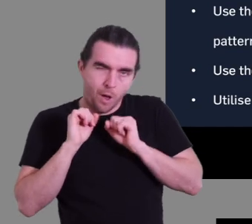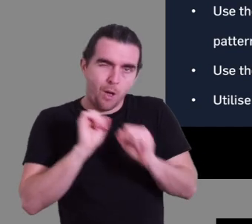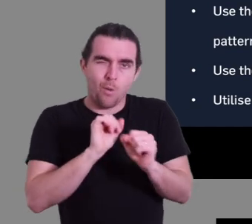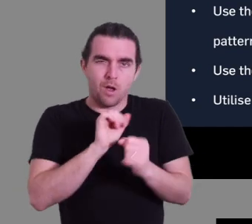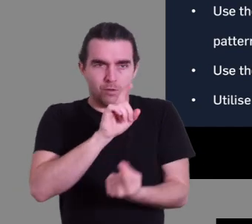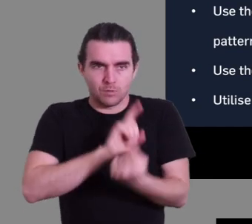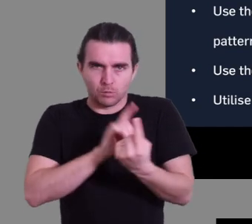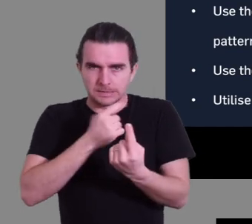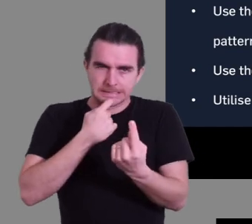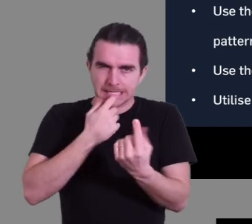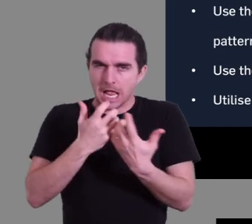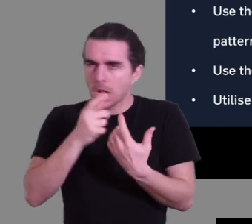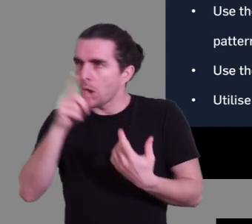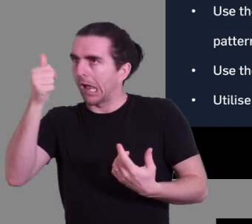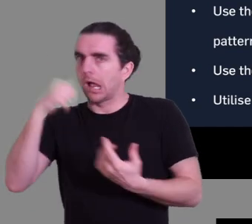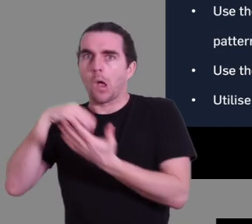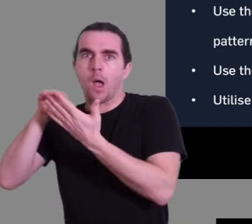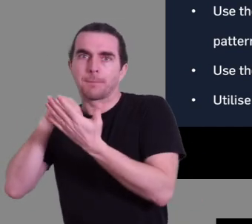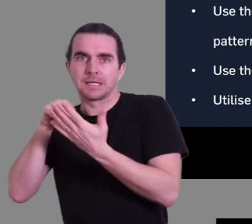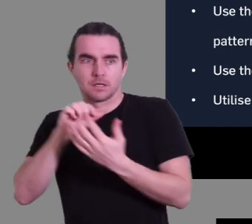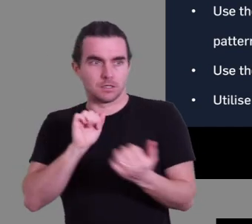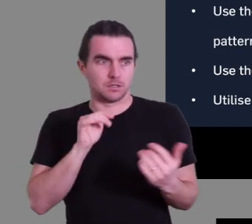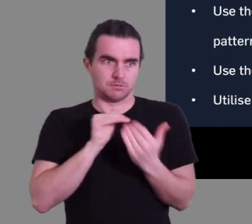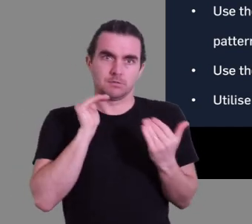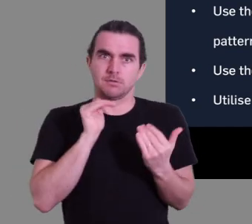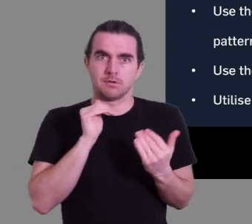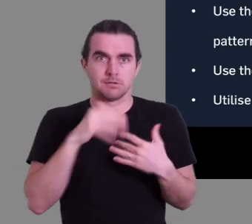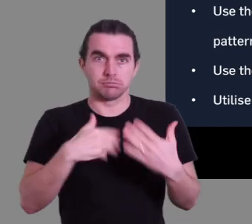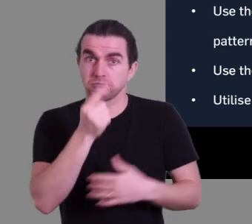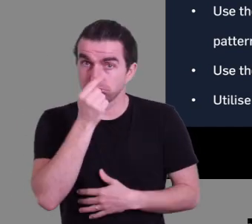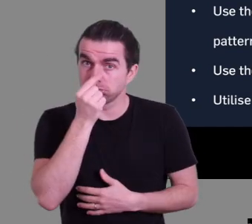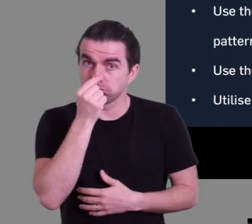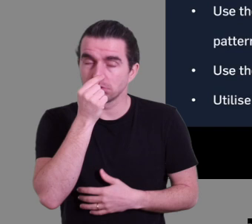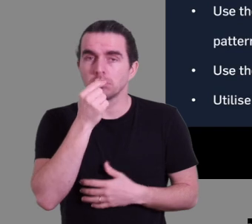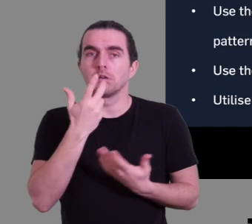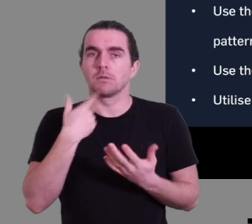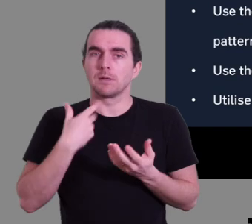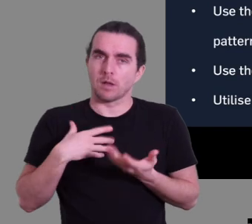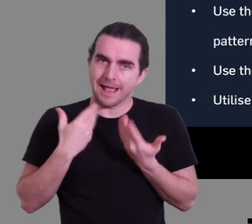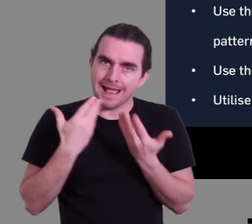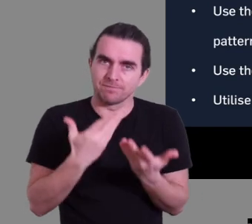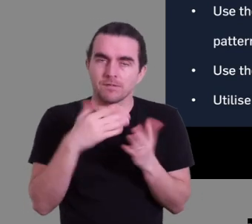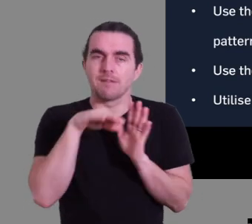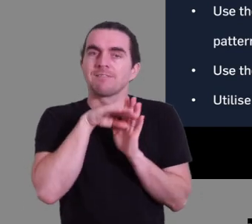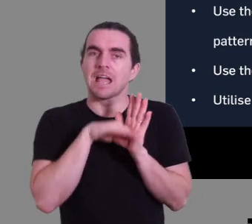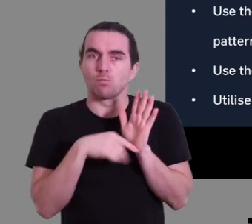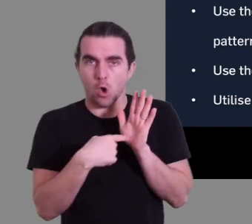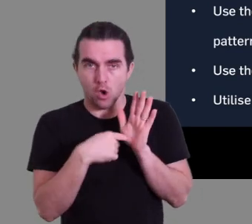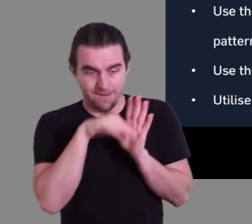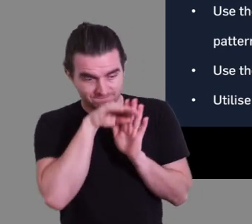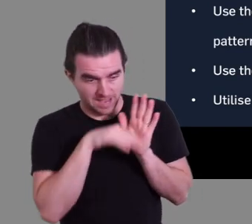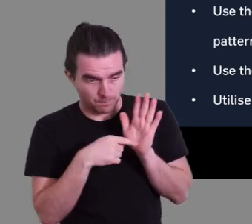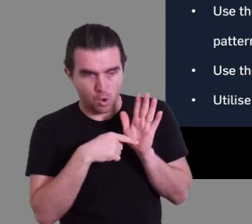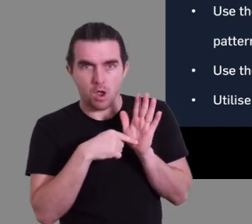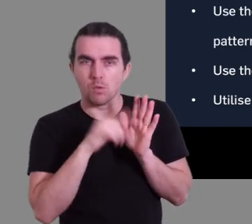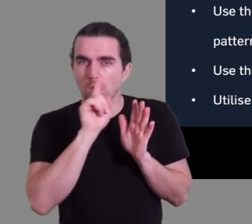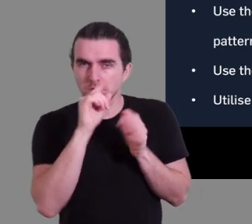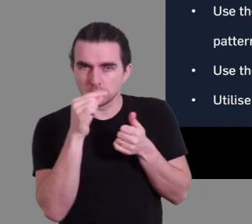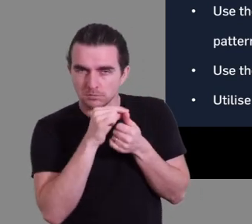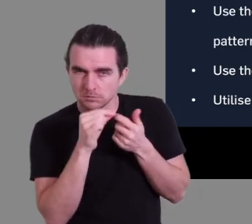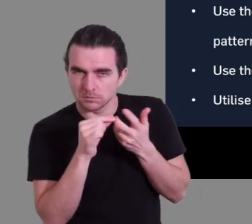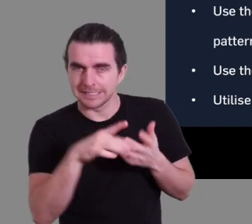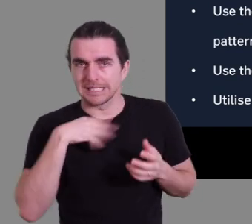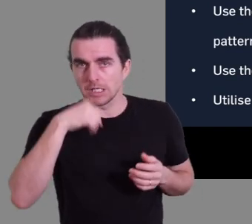adapt their own little 1v1 models, as long as we're giving them a little bit of a framework to know the key